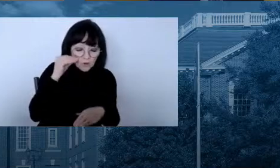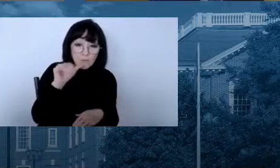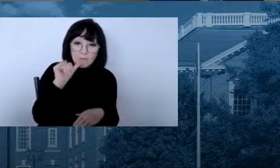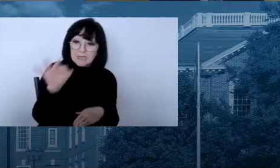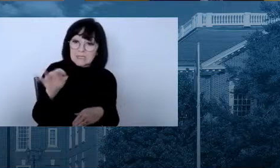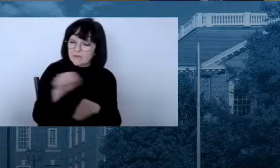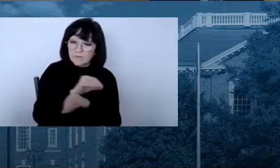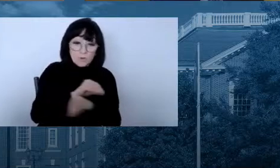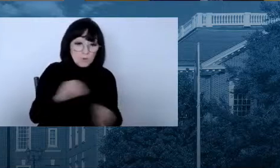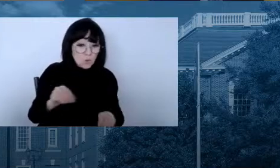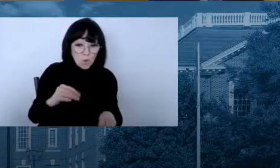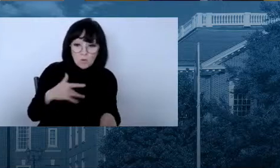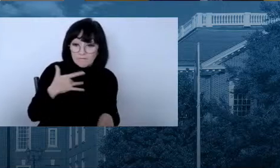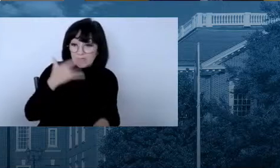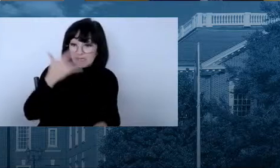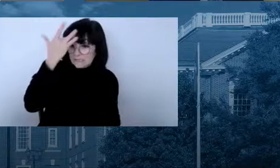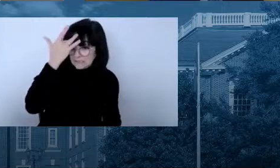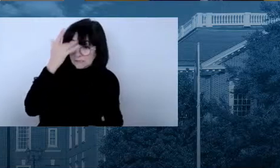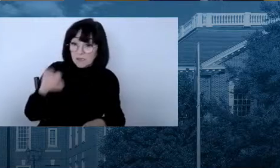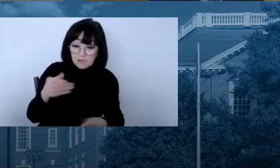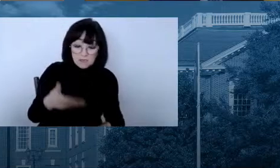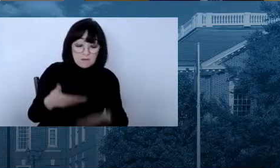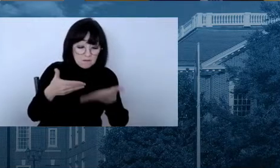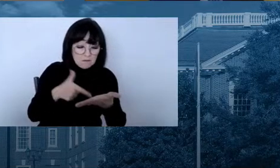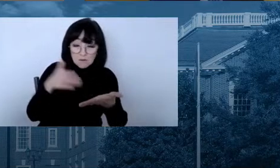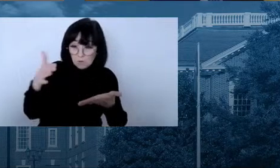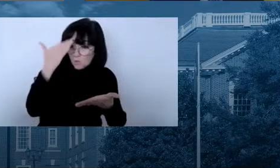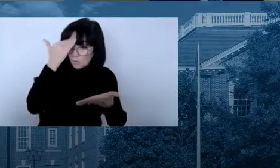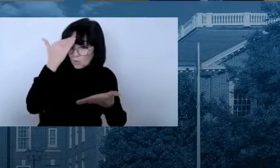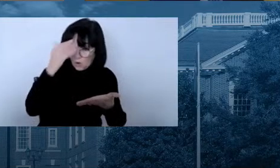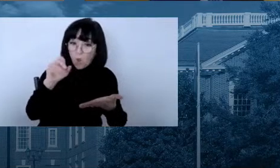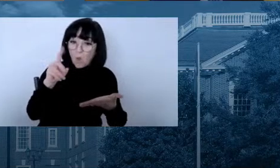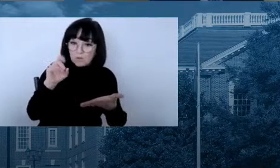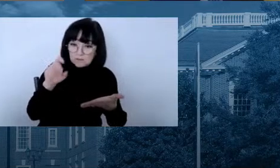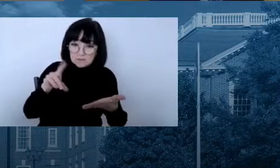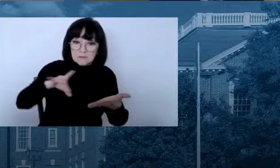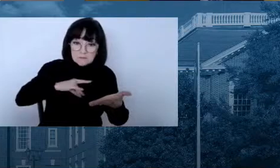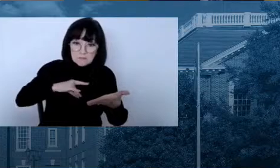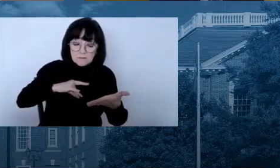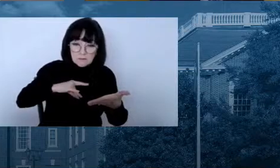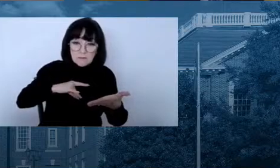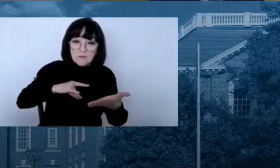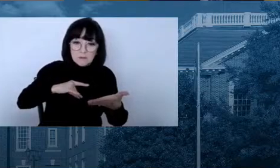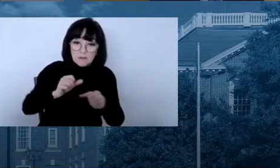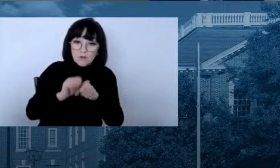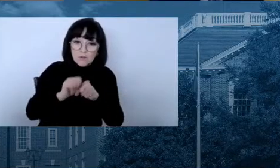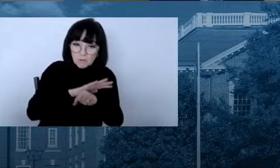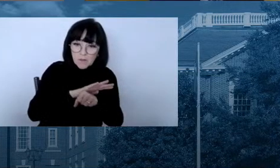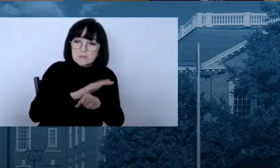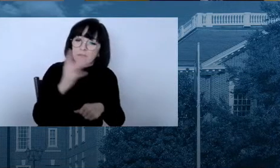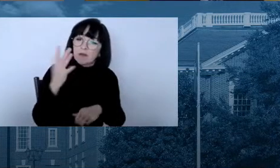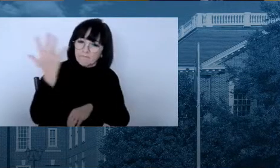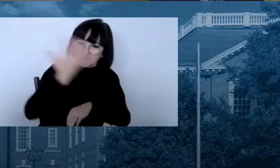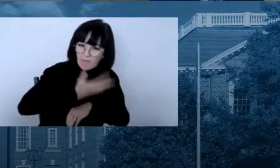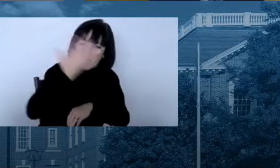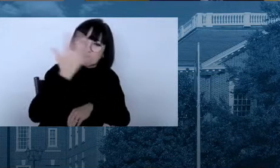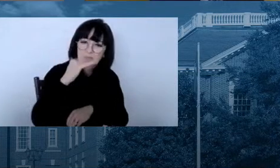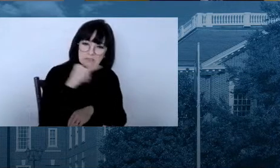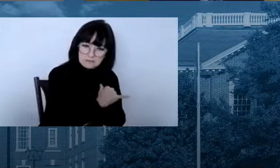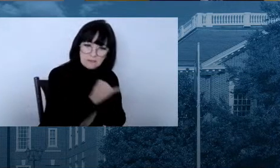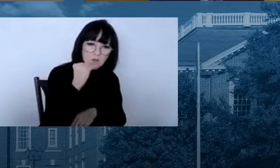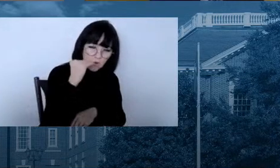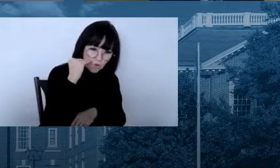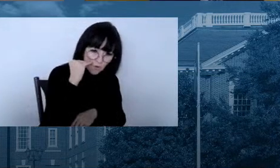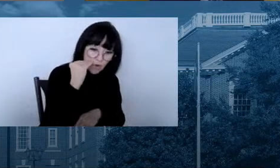hand washing. So it's on a case-by-case basis, but there are certainly people who have been kept out of work or school who